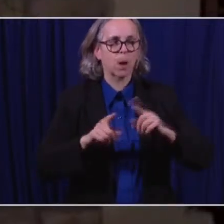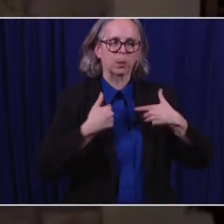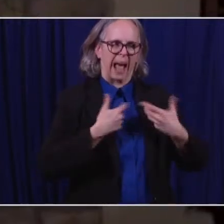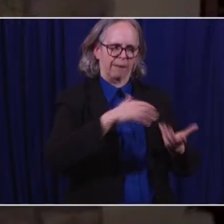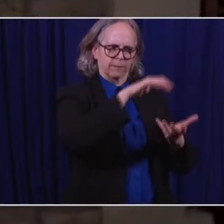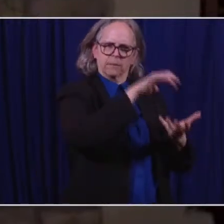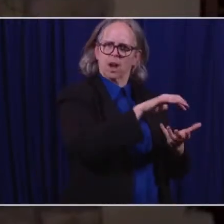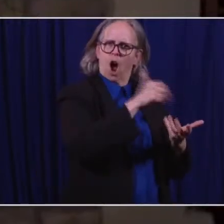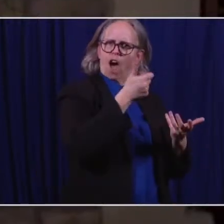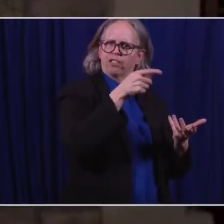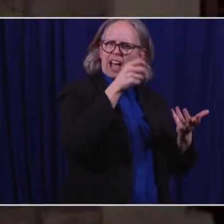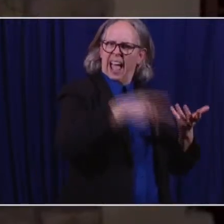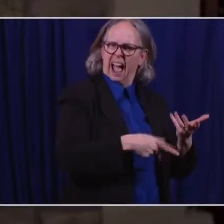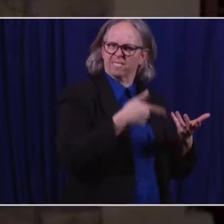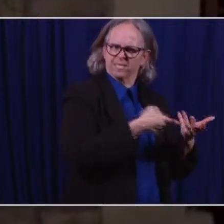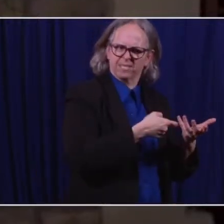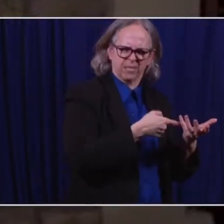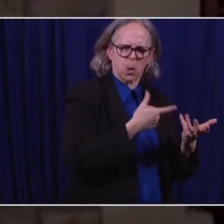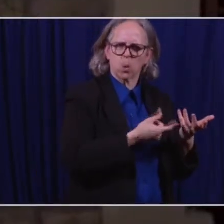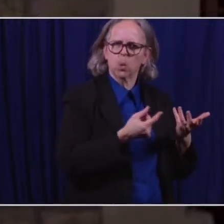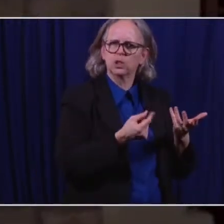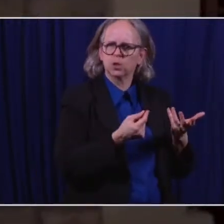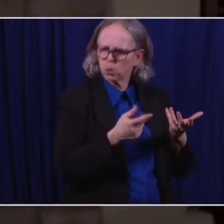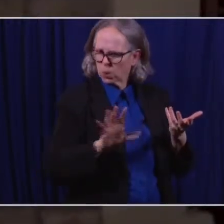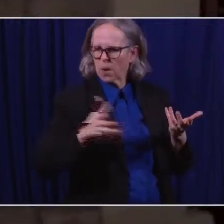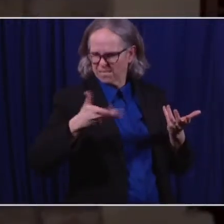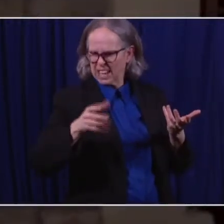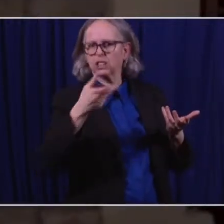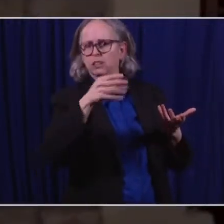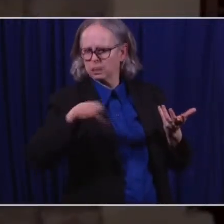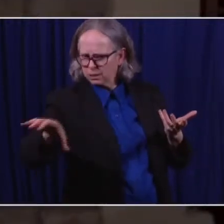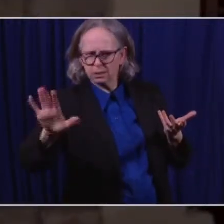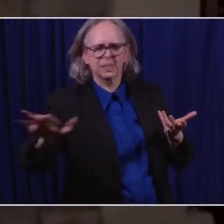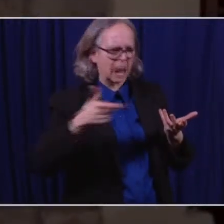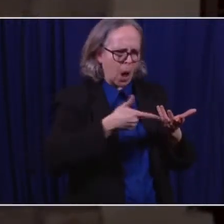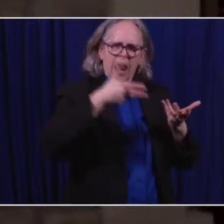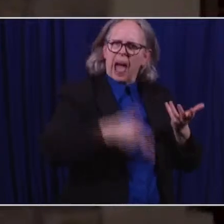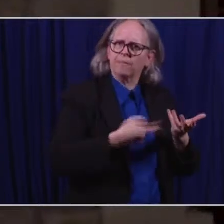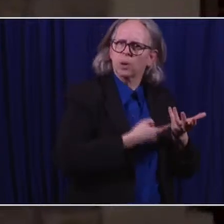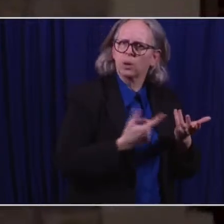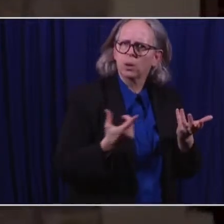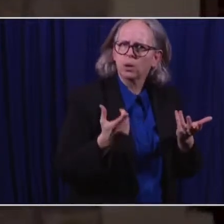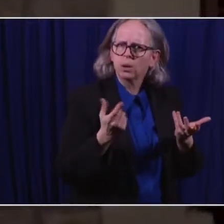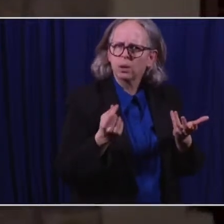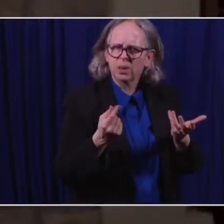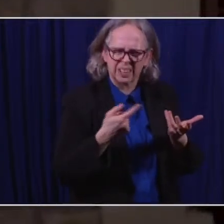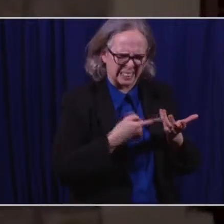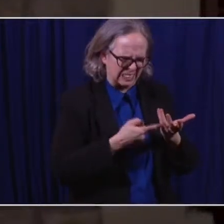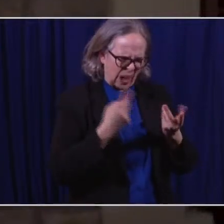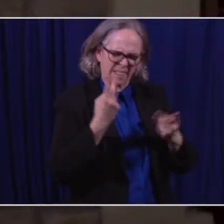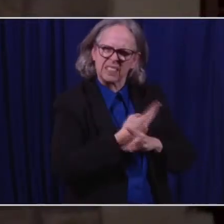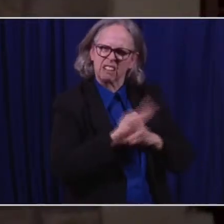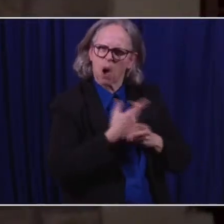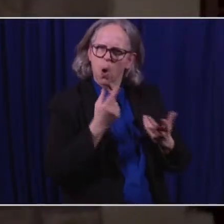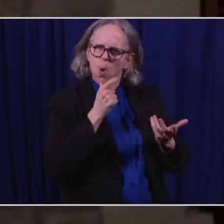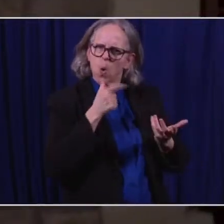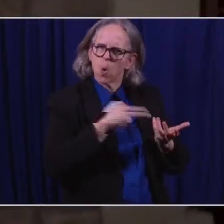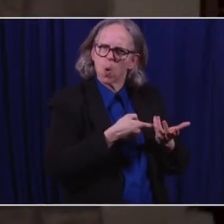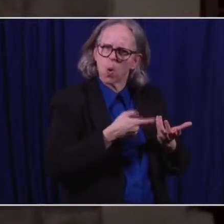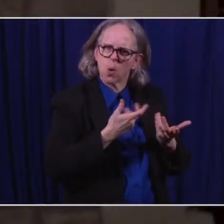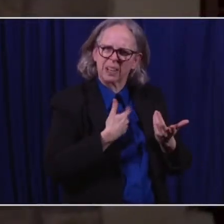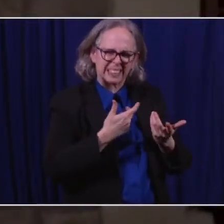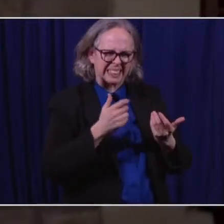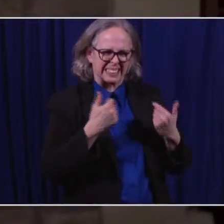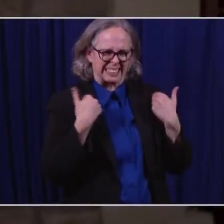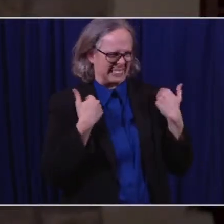those aside, we try to come up with a number on Sunday as a good day. And we use Sunday